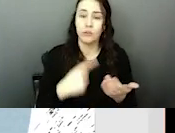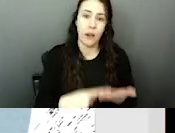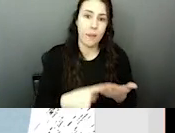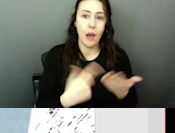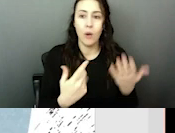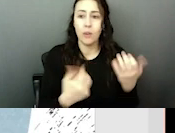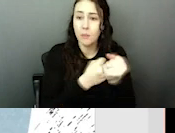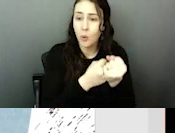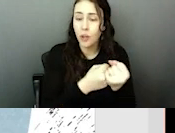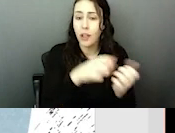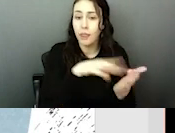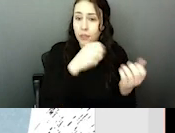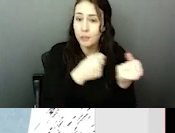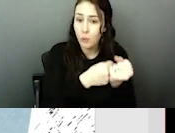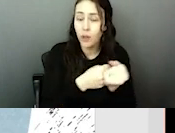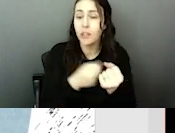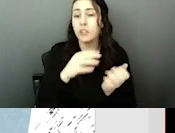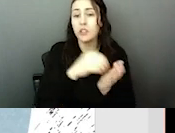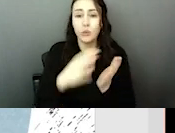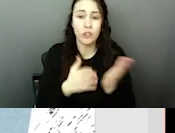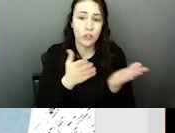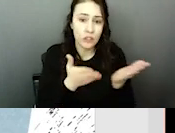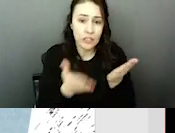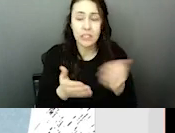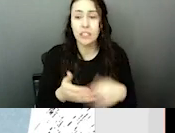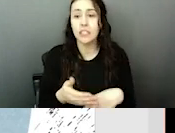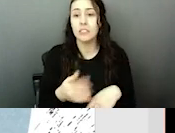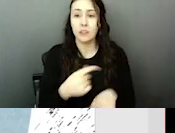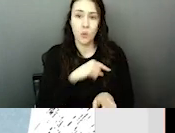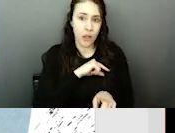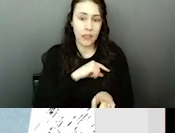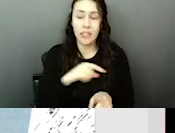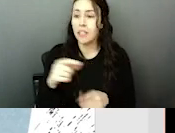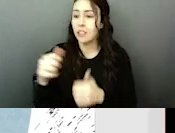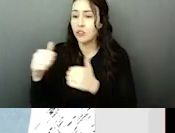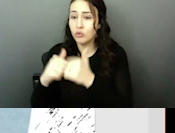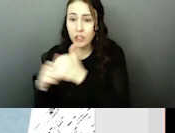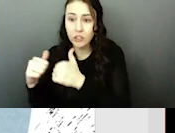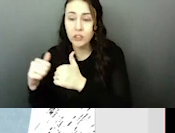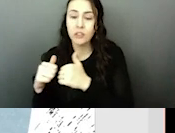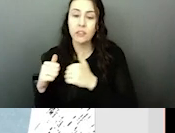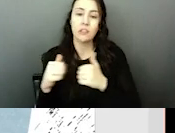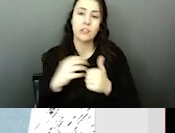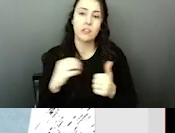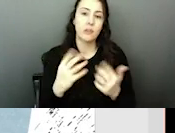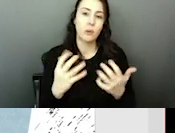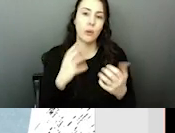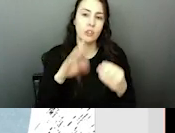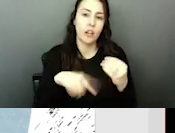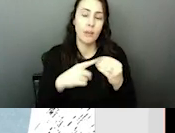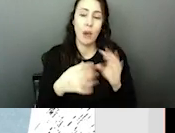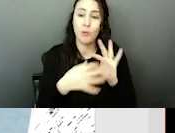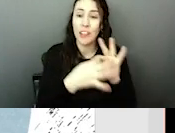supports, learning supports and student services. We want to talk about quality there. We want to talk about structure. And we want to talk about relationships